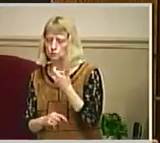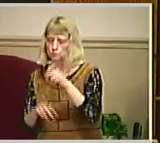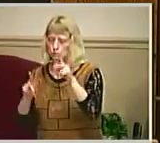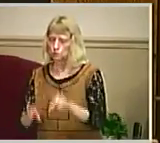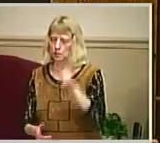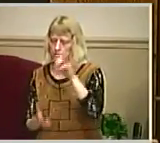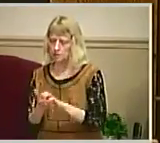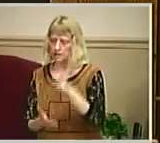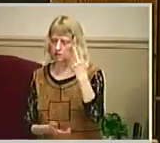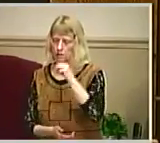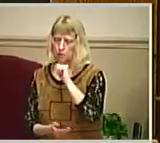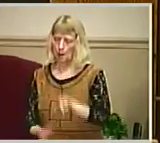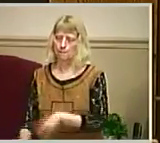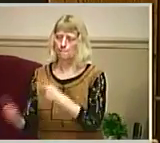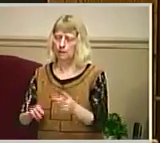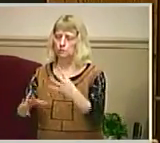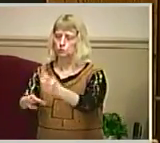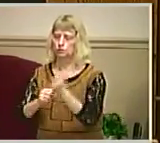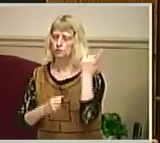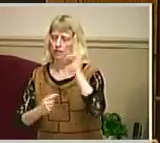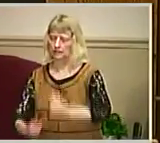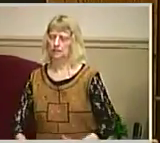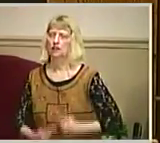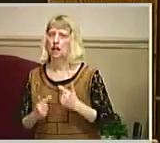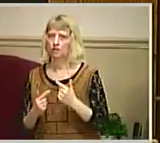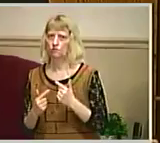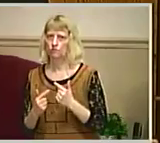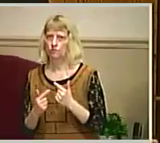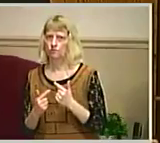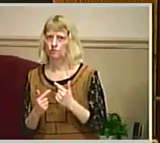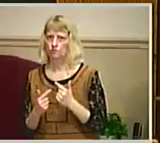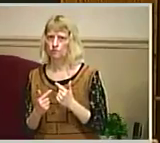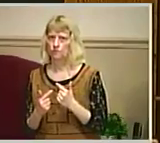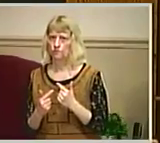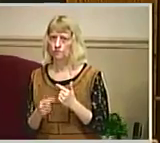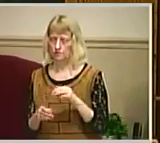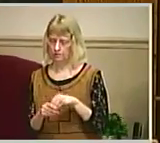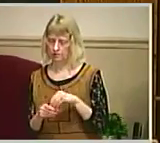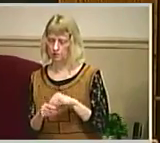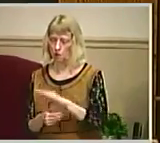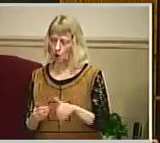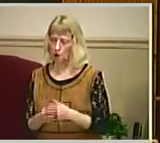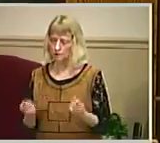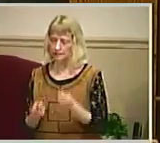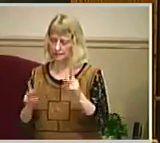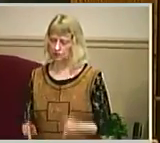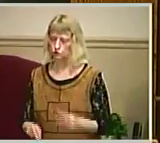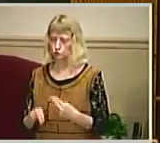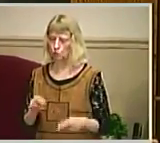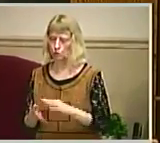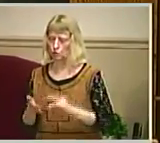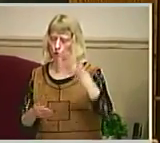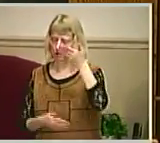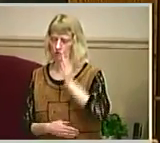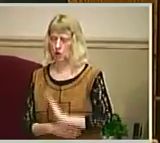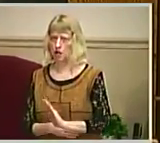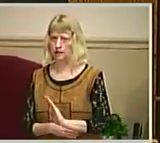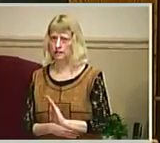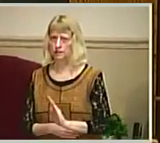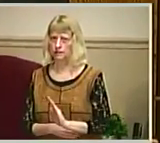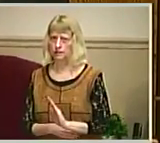believeth in Him should not perish but have everlasting life. In here it says, all have sinned and have come short of the glory of